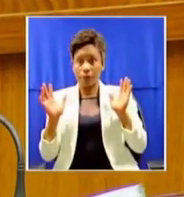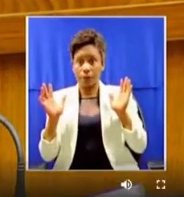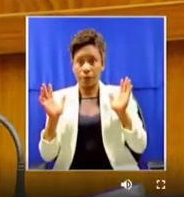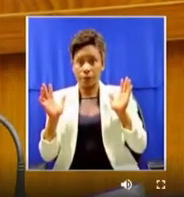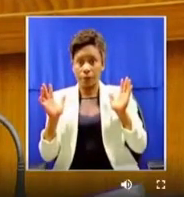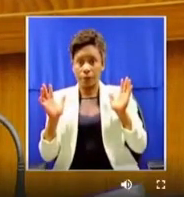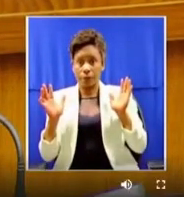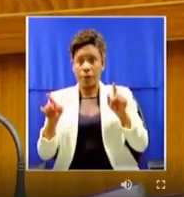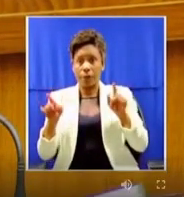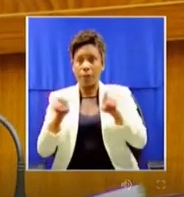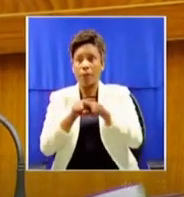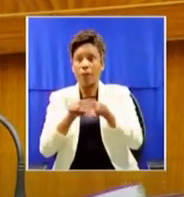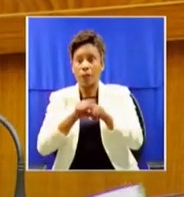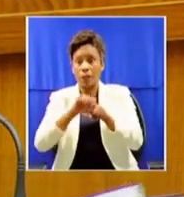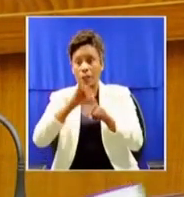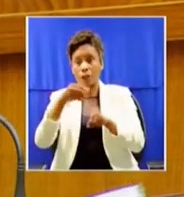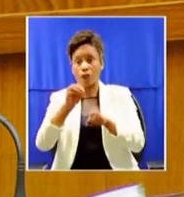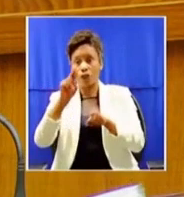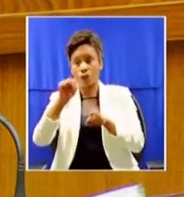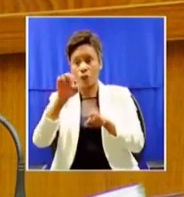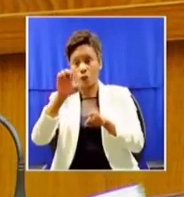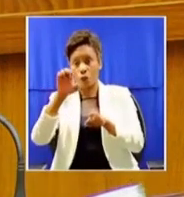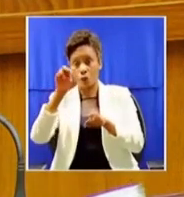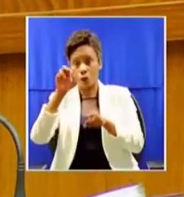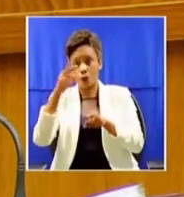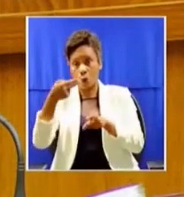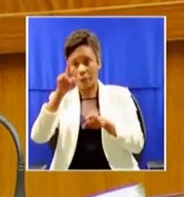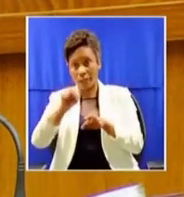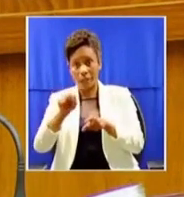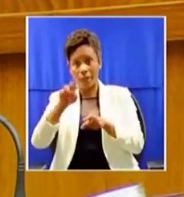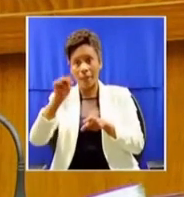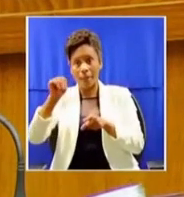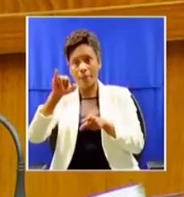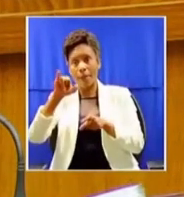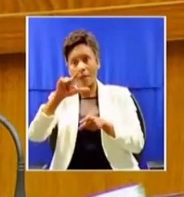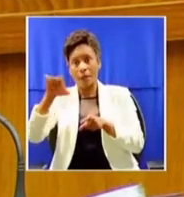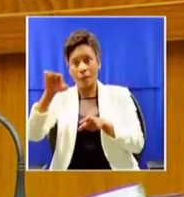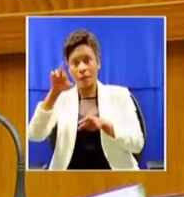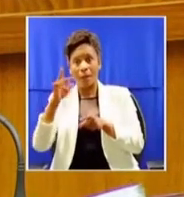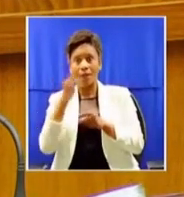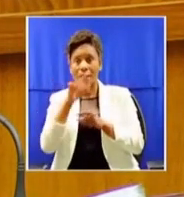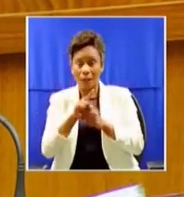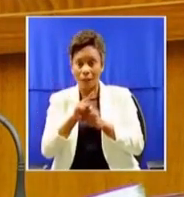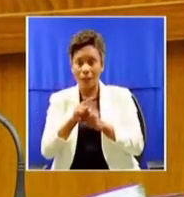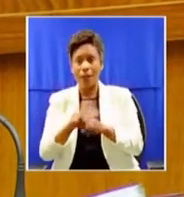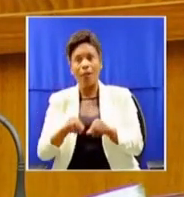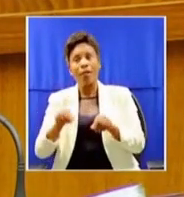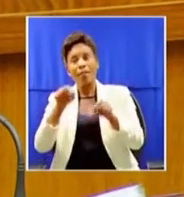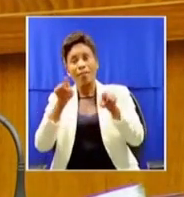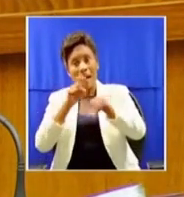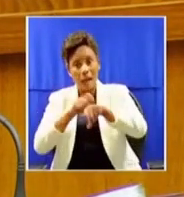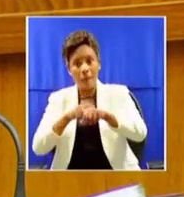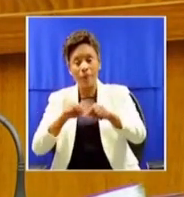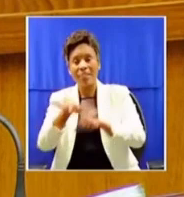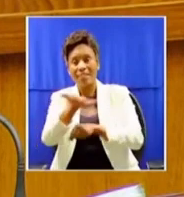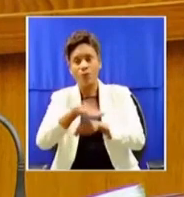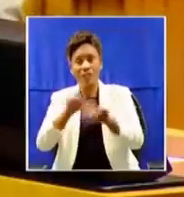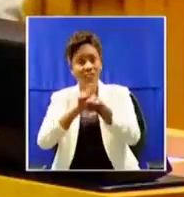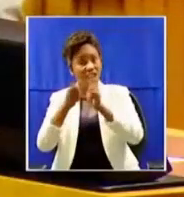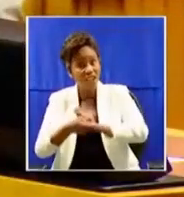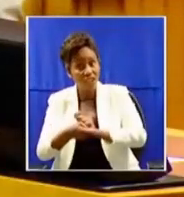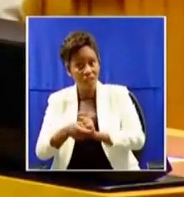As John Maynard Keynes said, when the situation changes, I change my mind. Don't you,